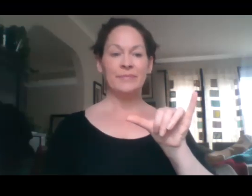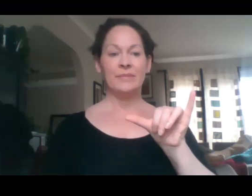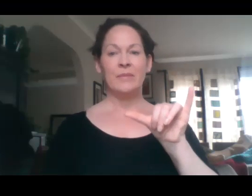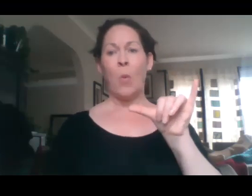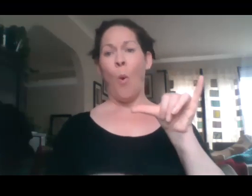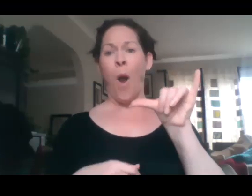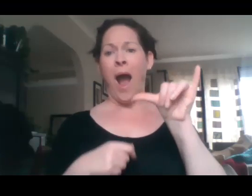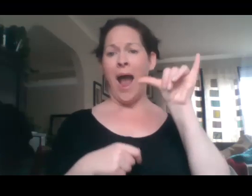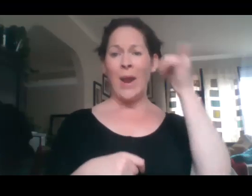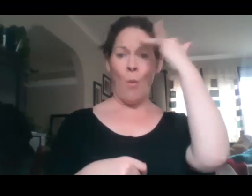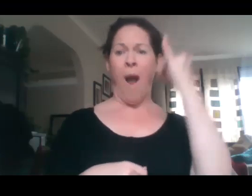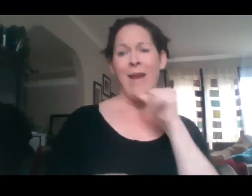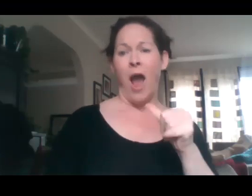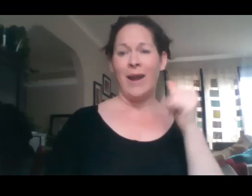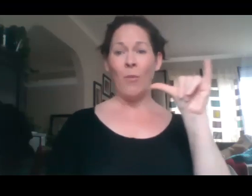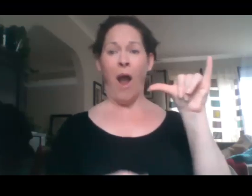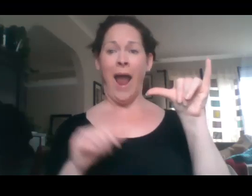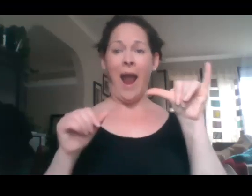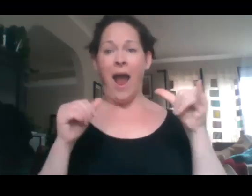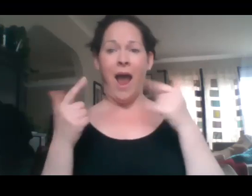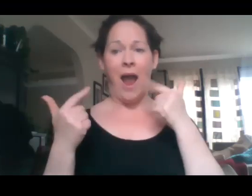Why not? No, I'll stop, sorry.